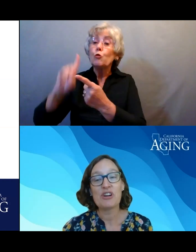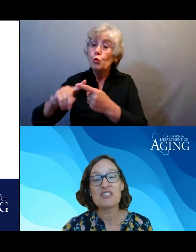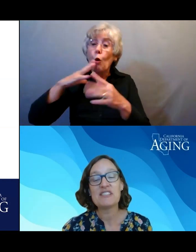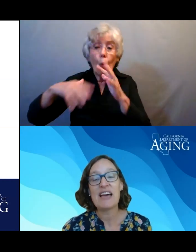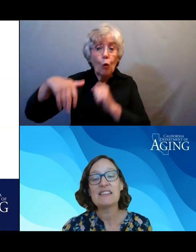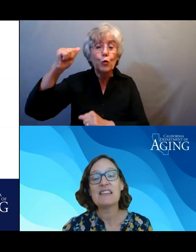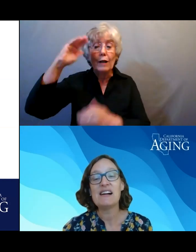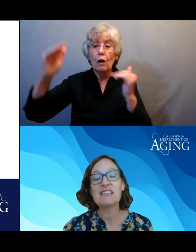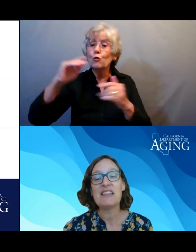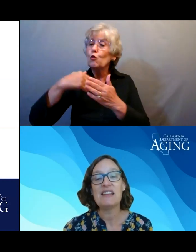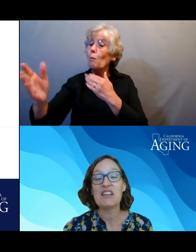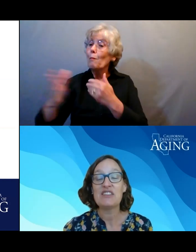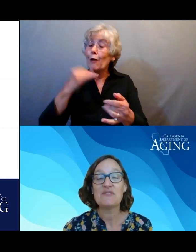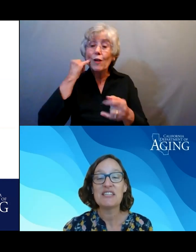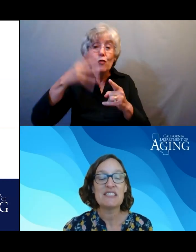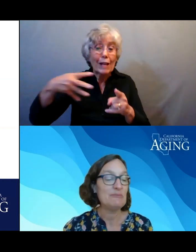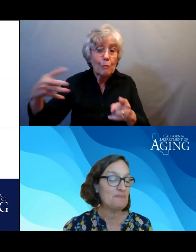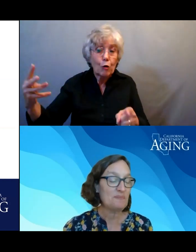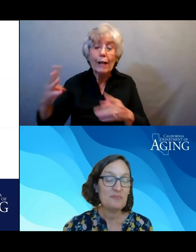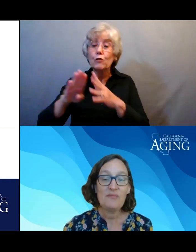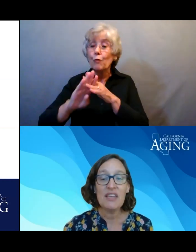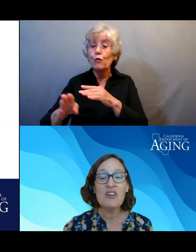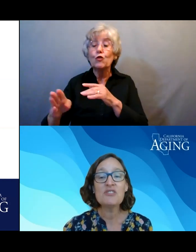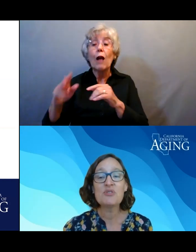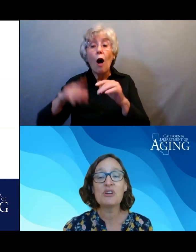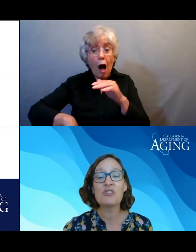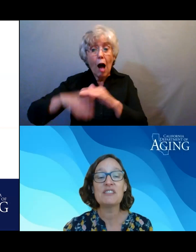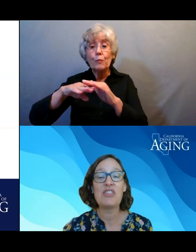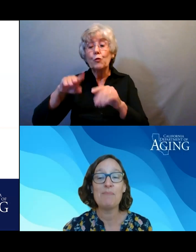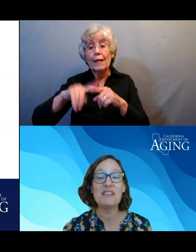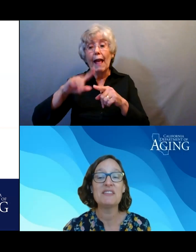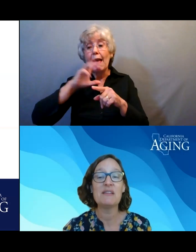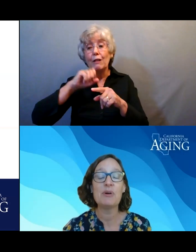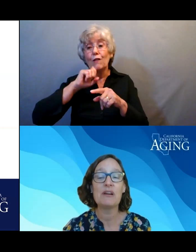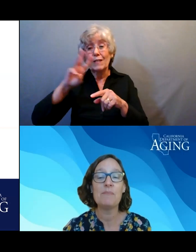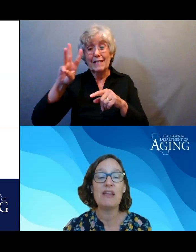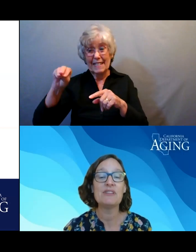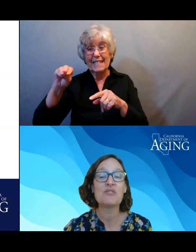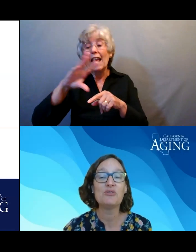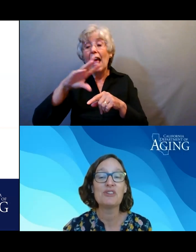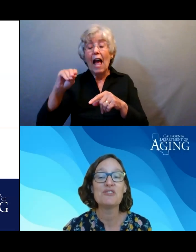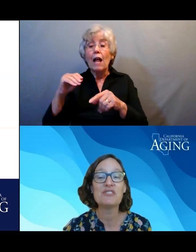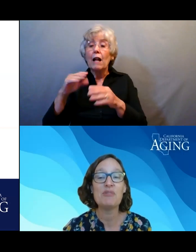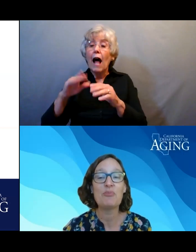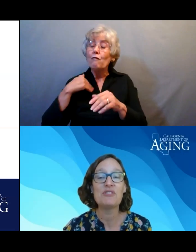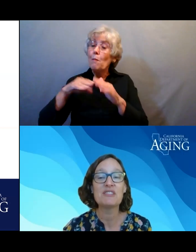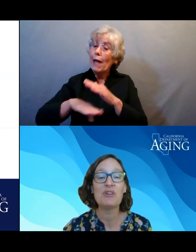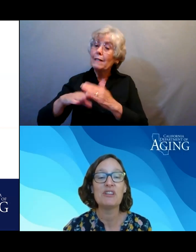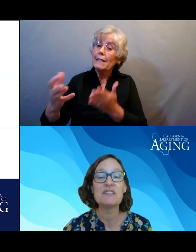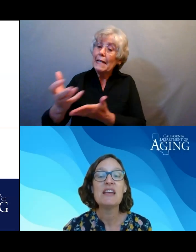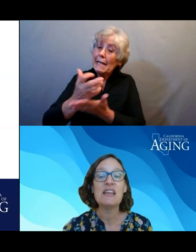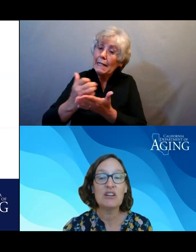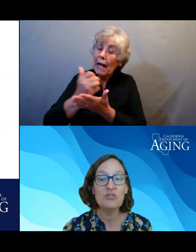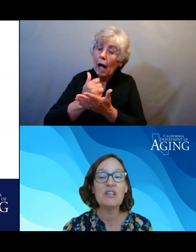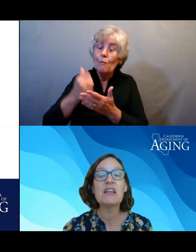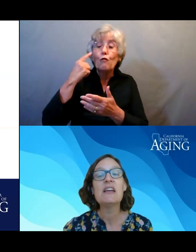of immigration status, to the age of 60, and also to increase that basic income payments to older adults and people with